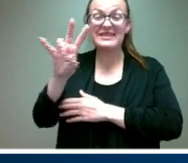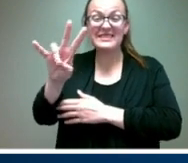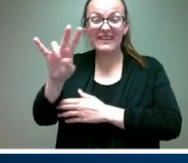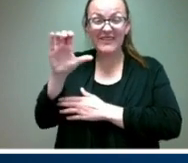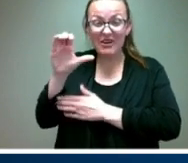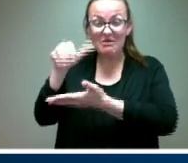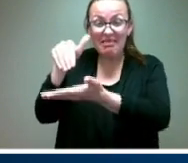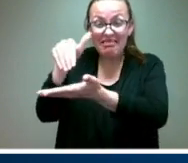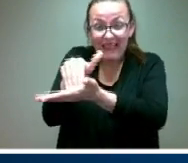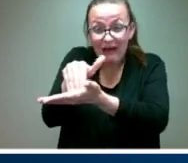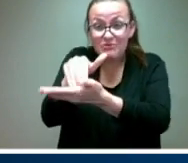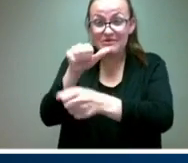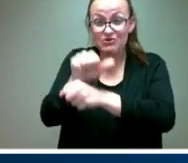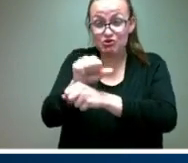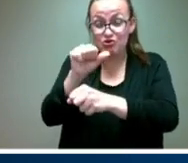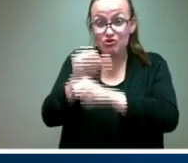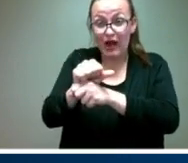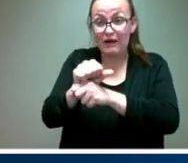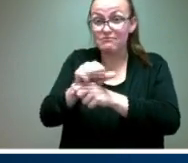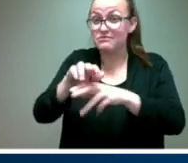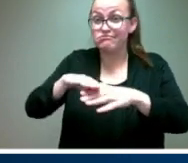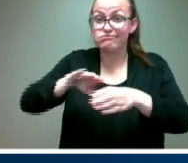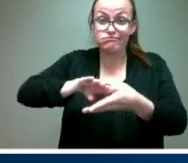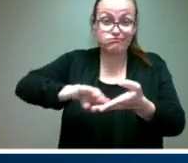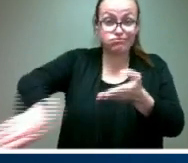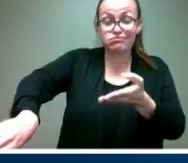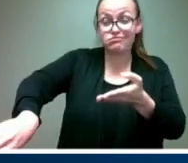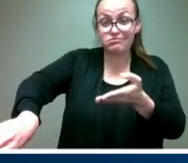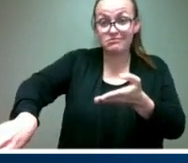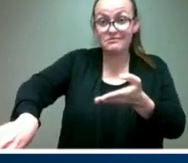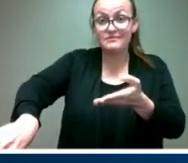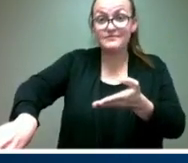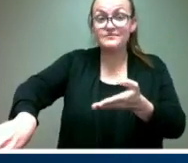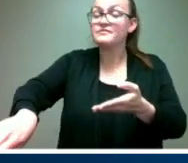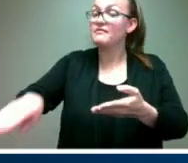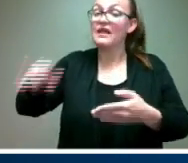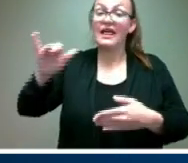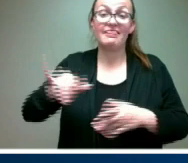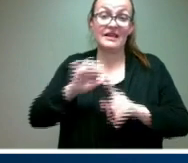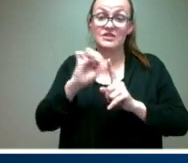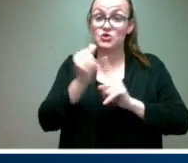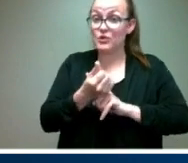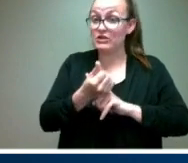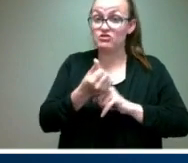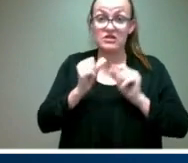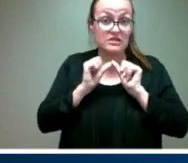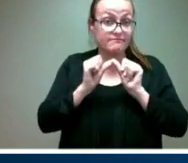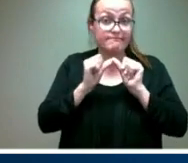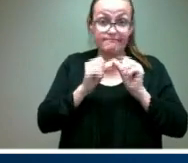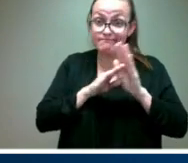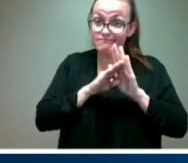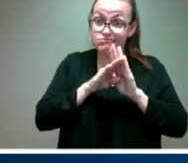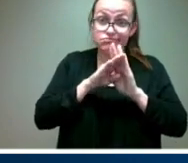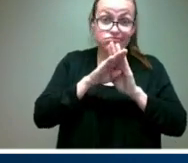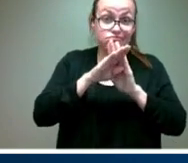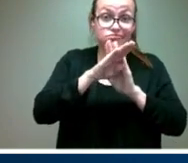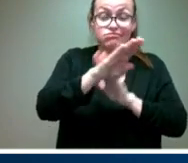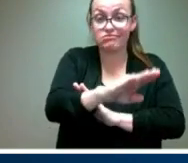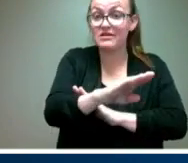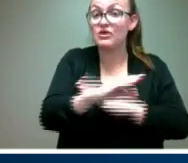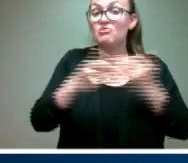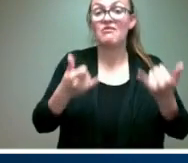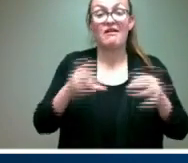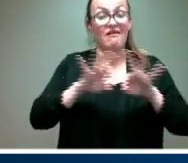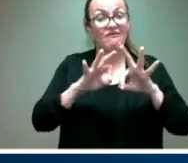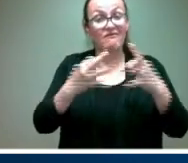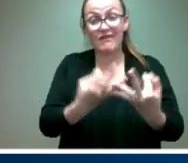That equates to about a 12% unemployment rate, and it's a developing situation. Mm-hmm. So families are going through, you know, many